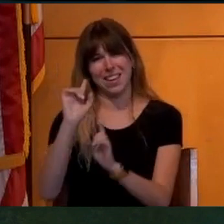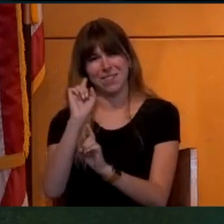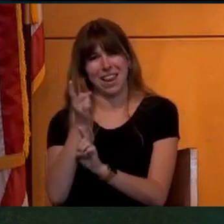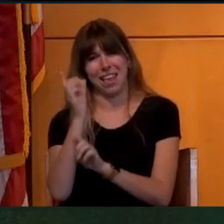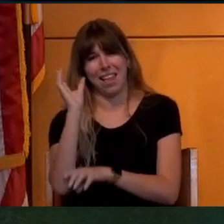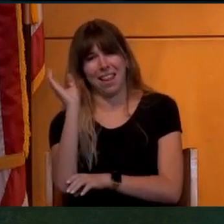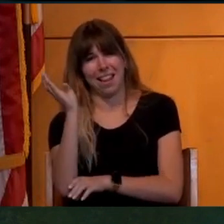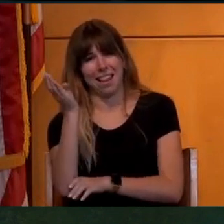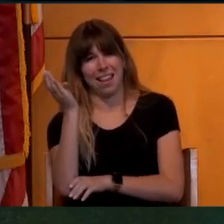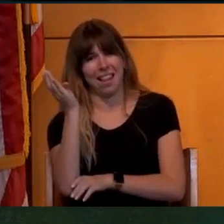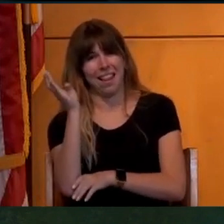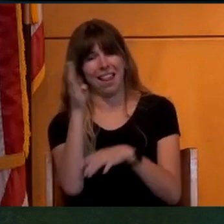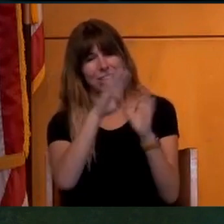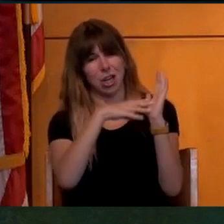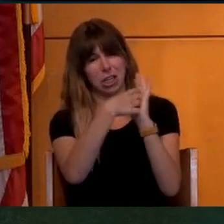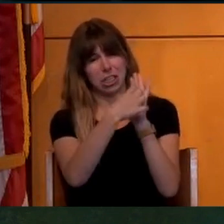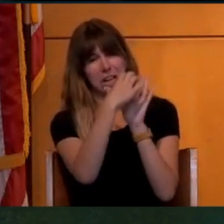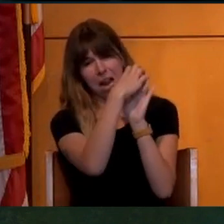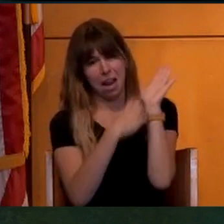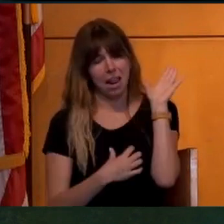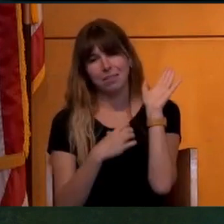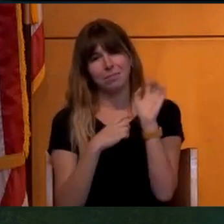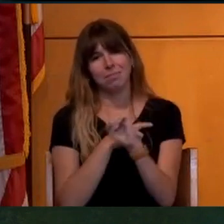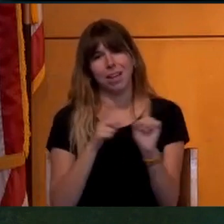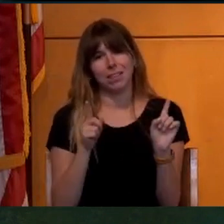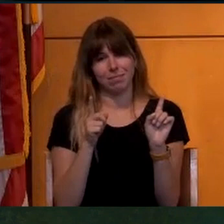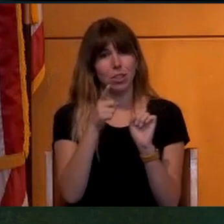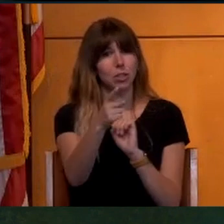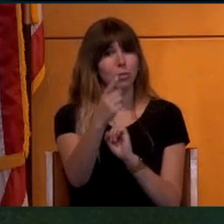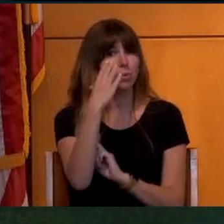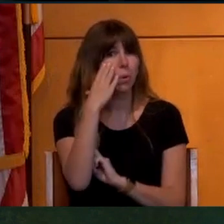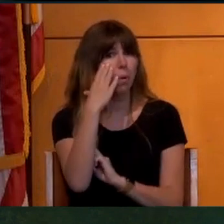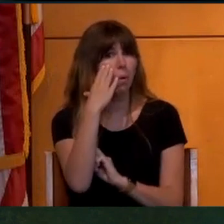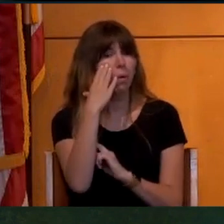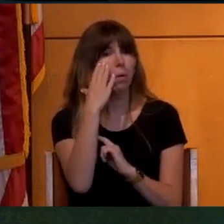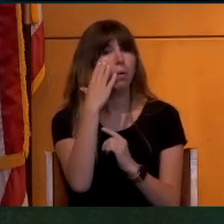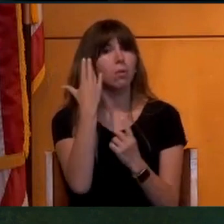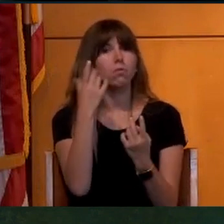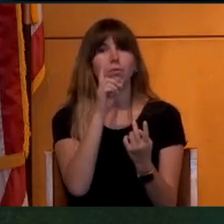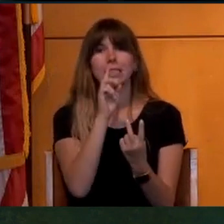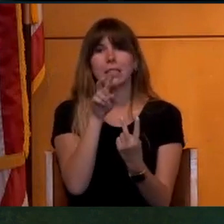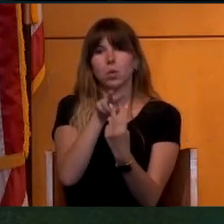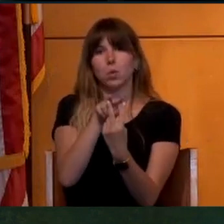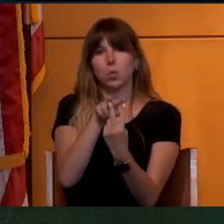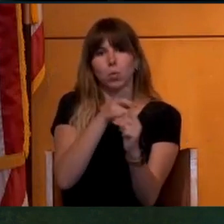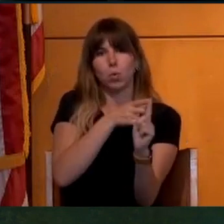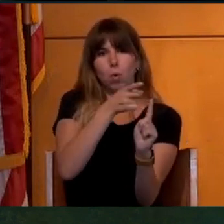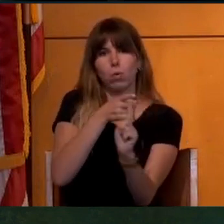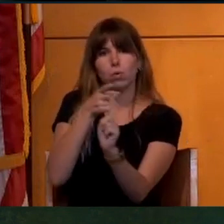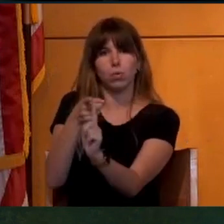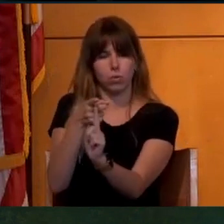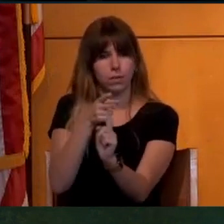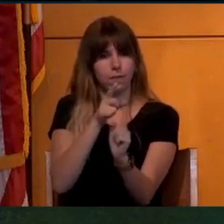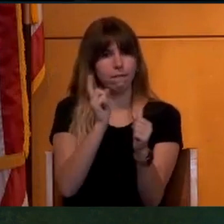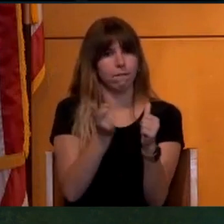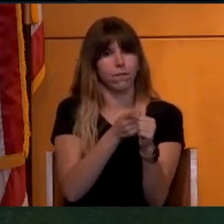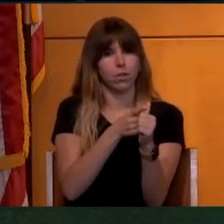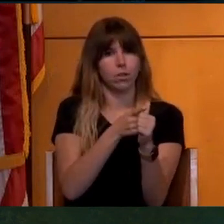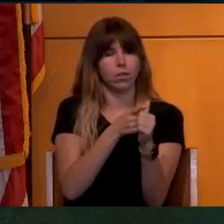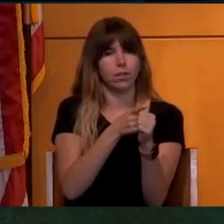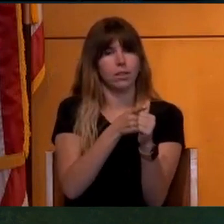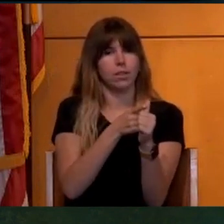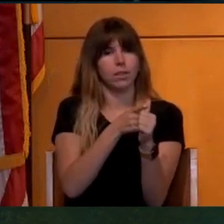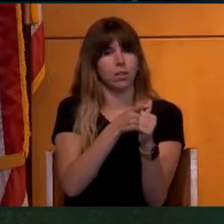these. Viper, as many of you know, really has two primary goals, and they're listed here. First is to characterize the